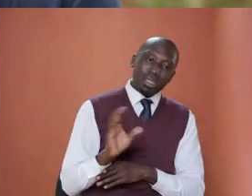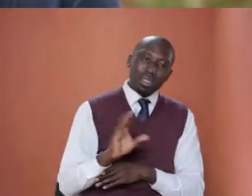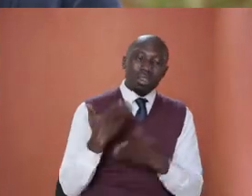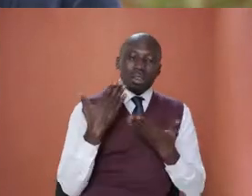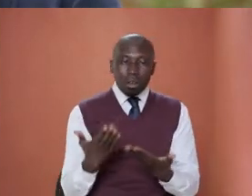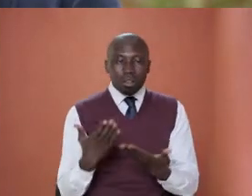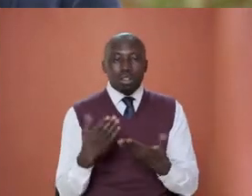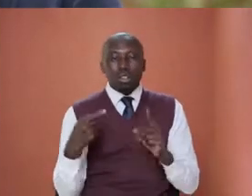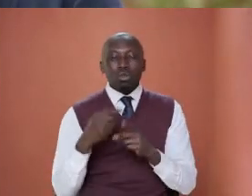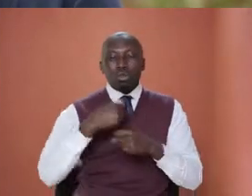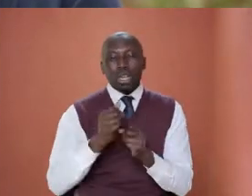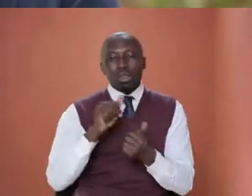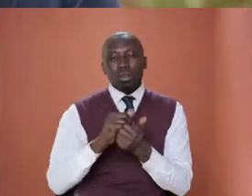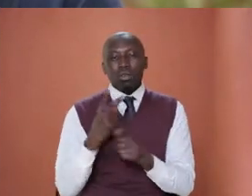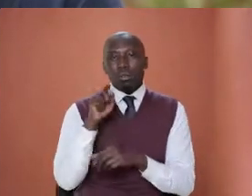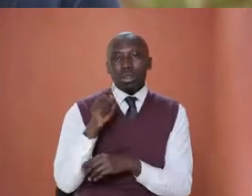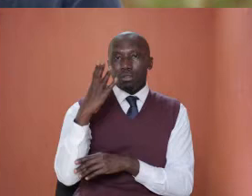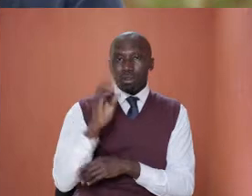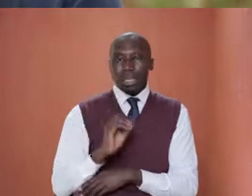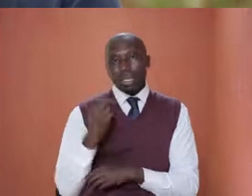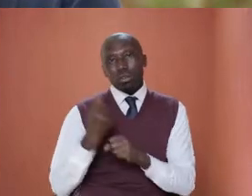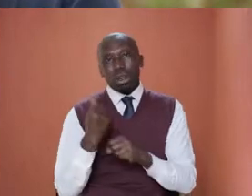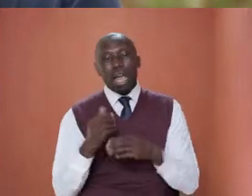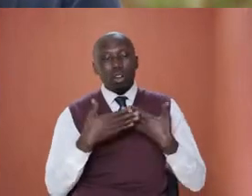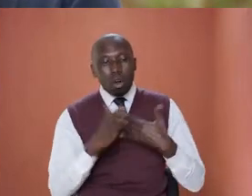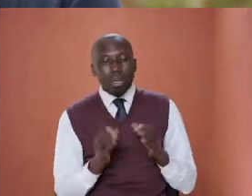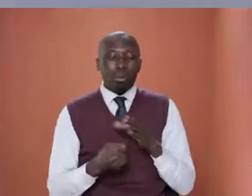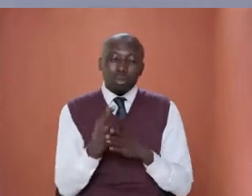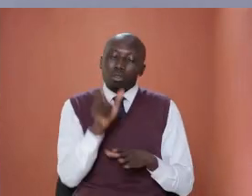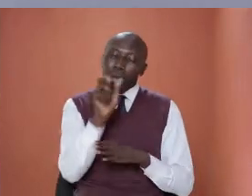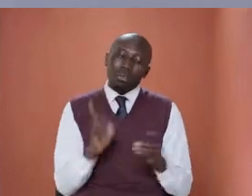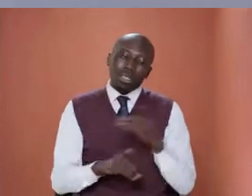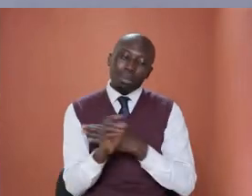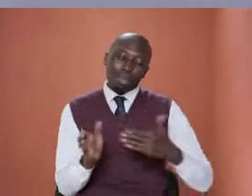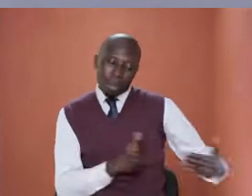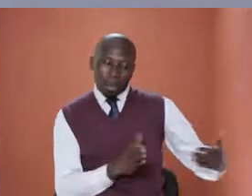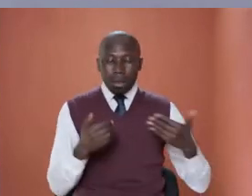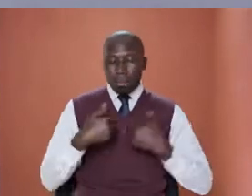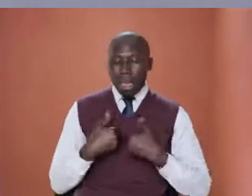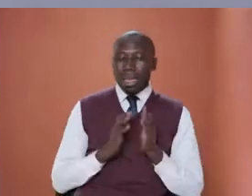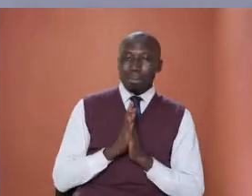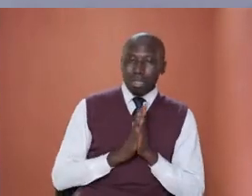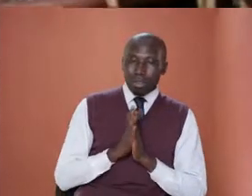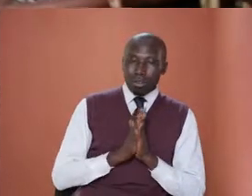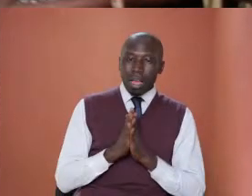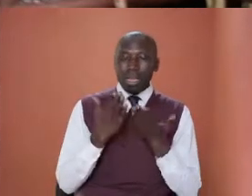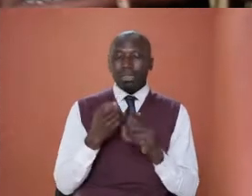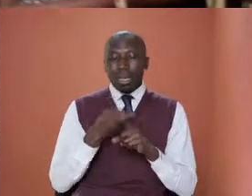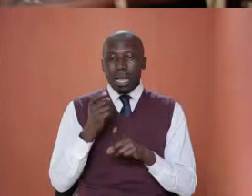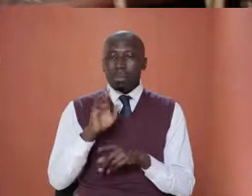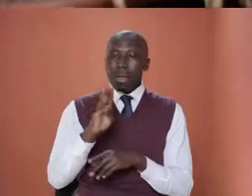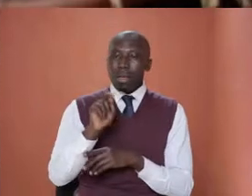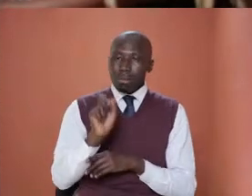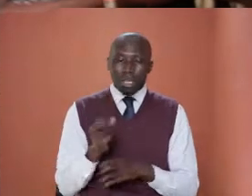make 12.4% work and open their doors to persons with disabilities. My future ambitions as manager of Campabits with regards